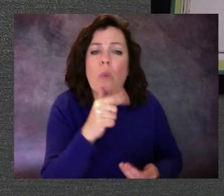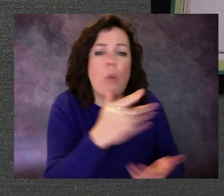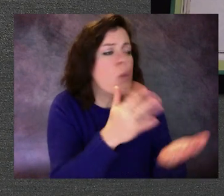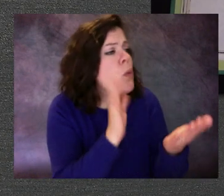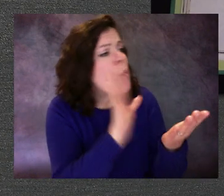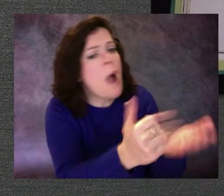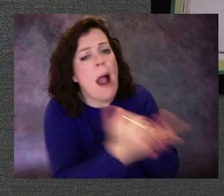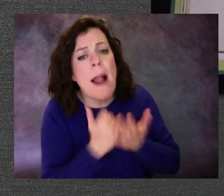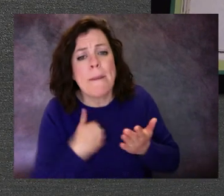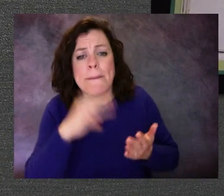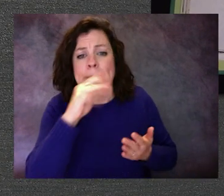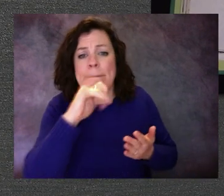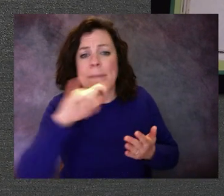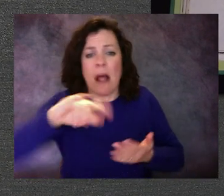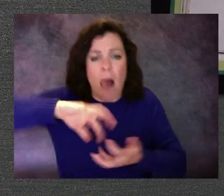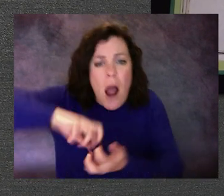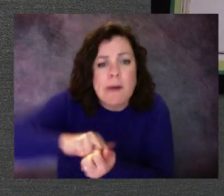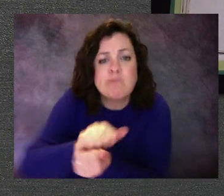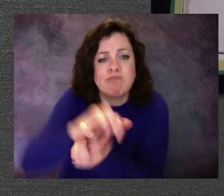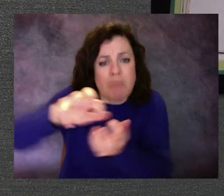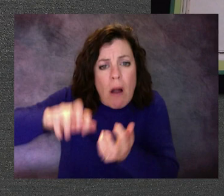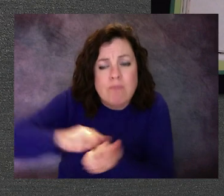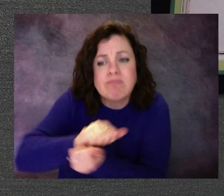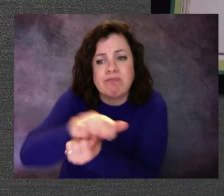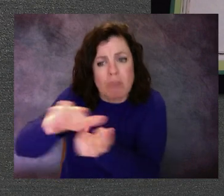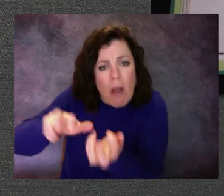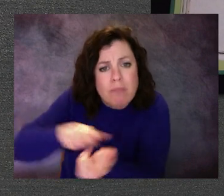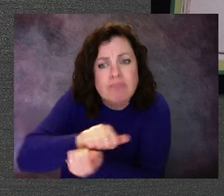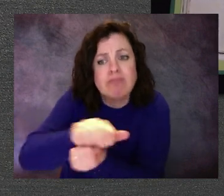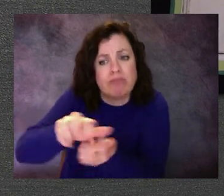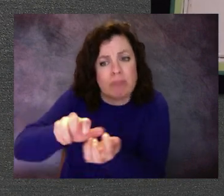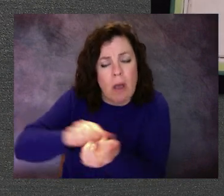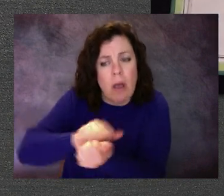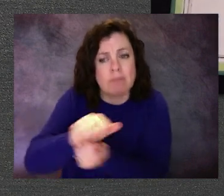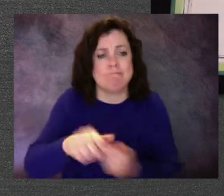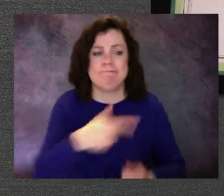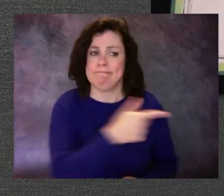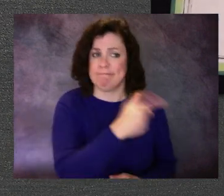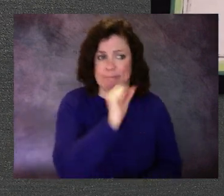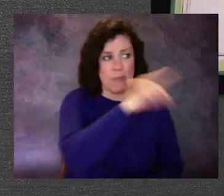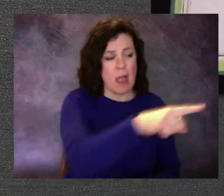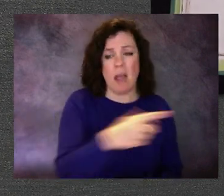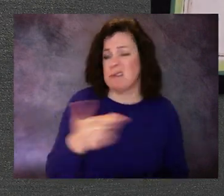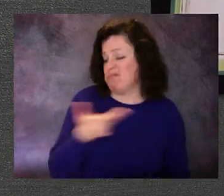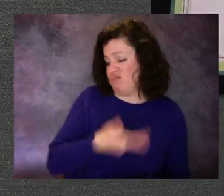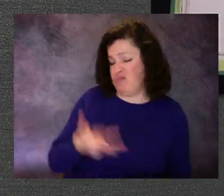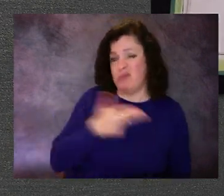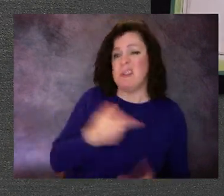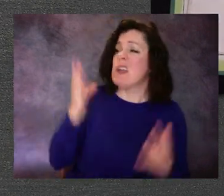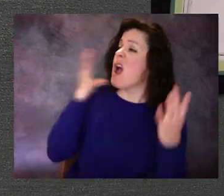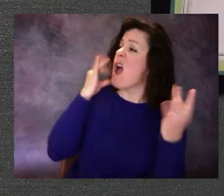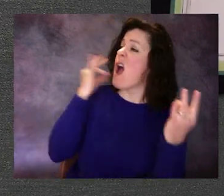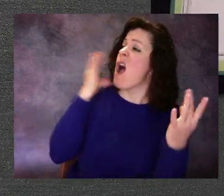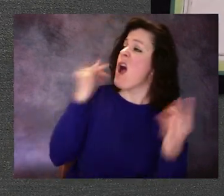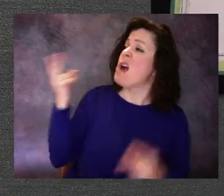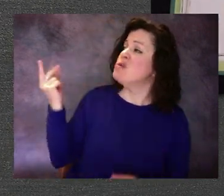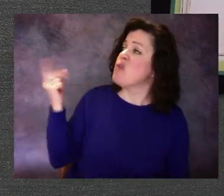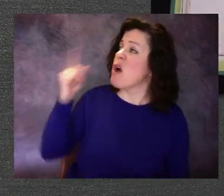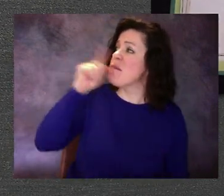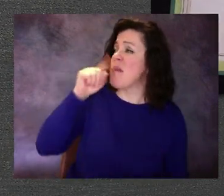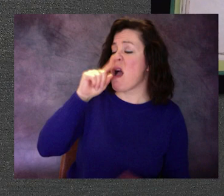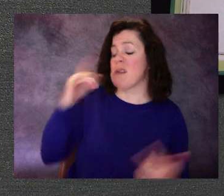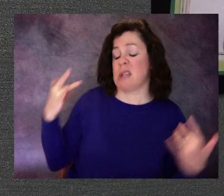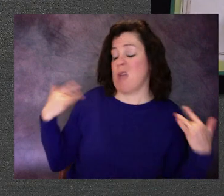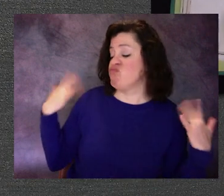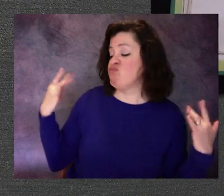ground into flour?" "I bet you at home can help me now." "Not I," said the cat. "Not I,"